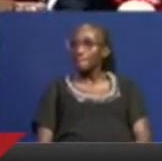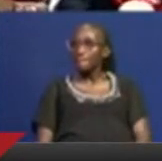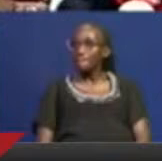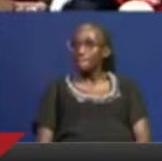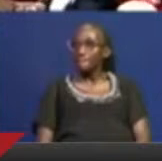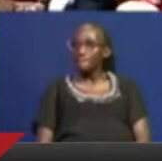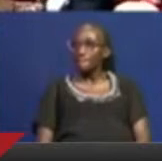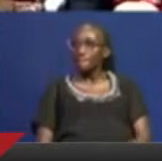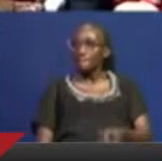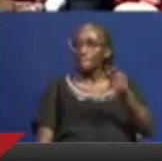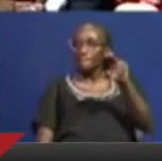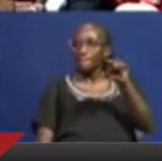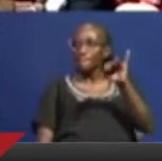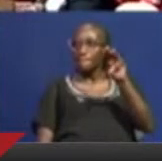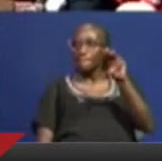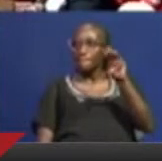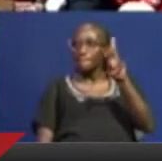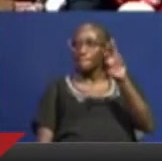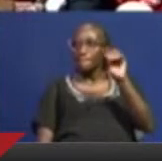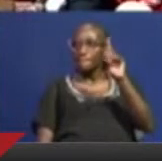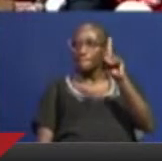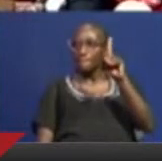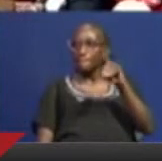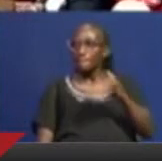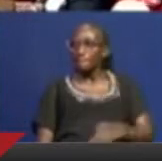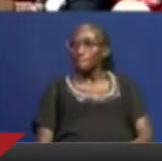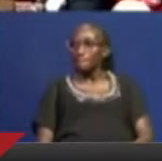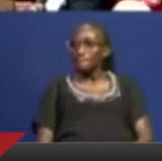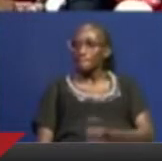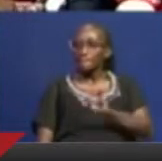Kitui East Nimrod Biduka Mbai.